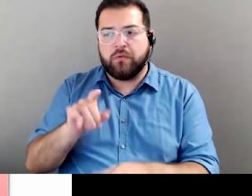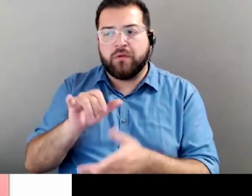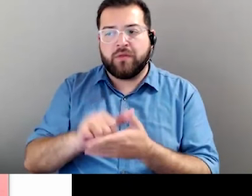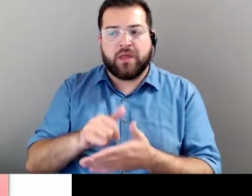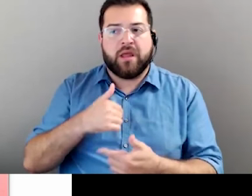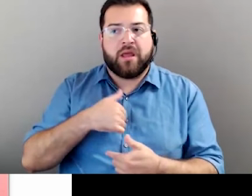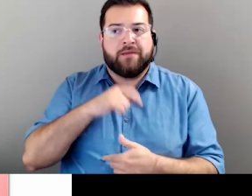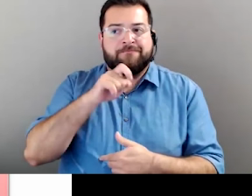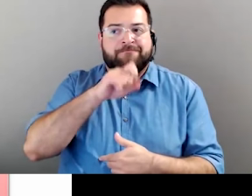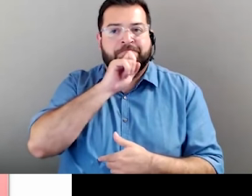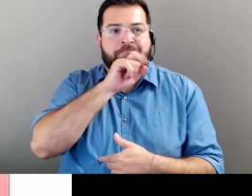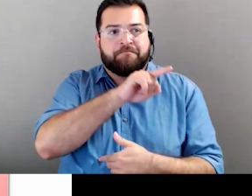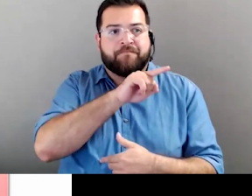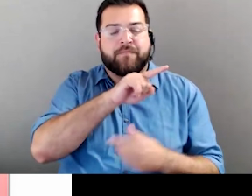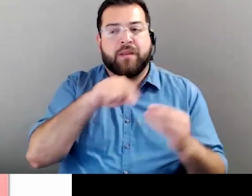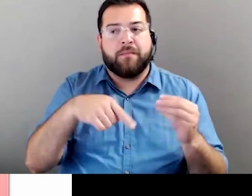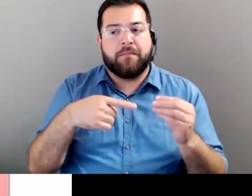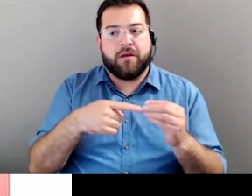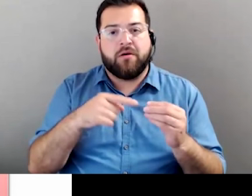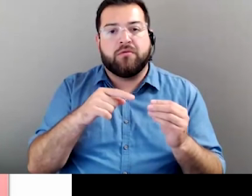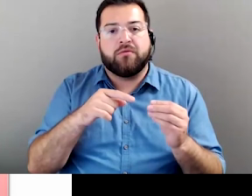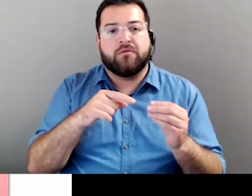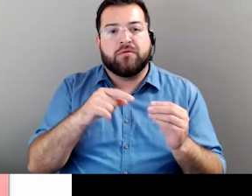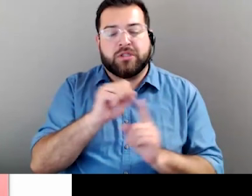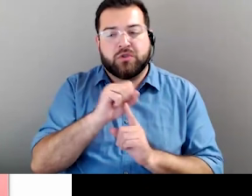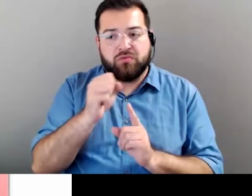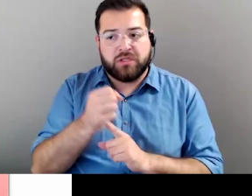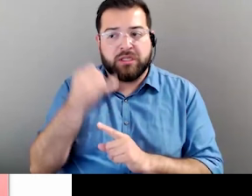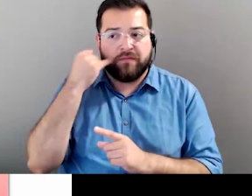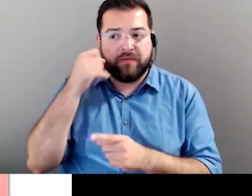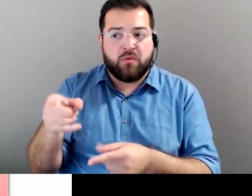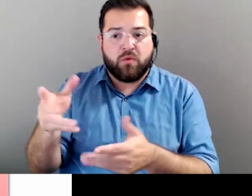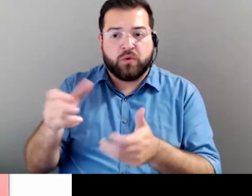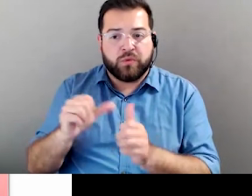telling someone about the incident, and do they want to continue with the conversation?